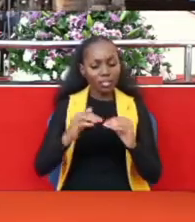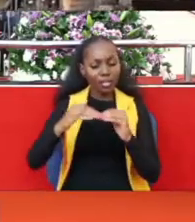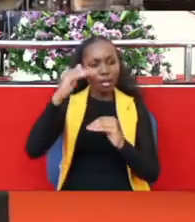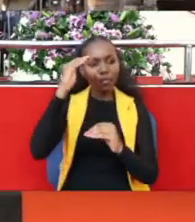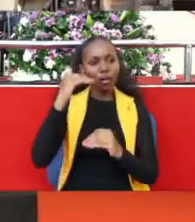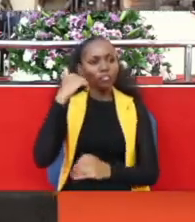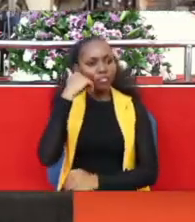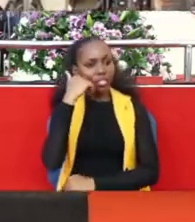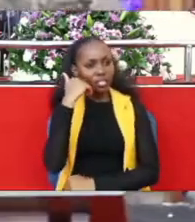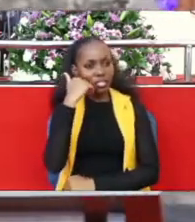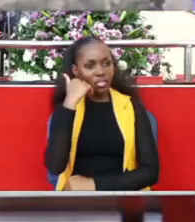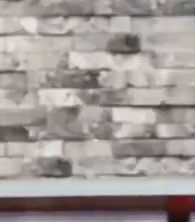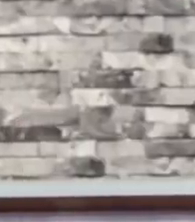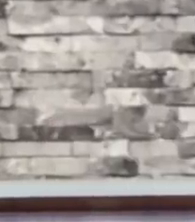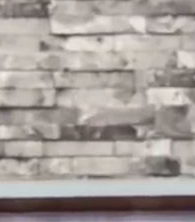sicknesses and diseases.